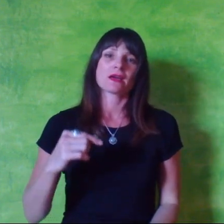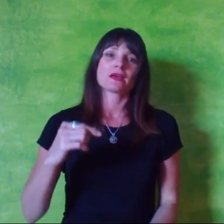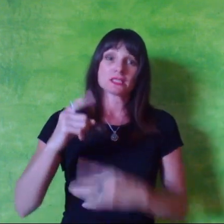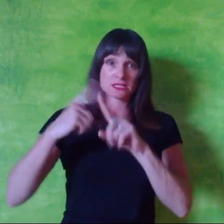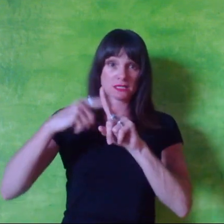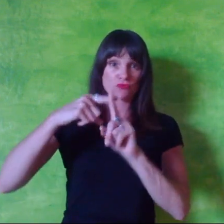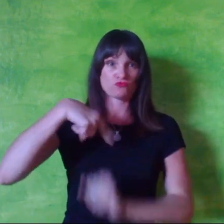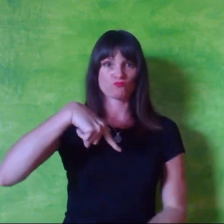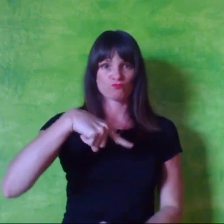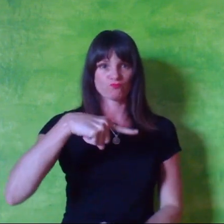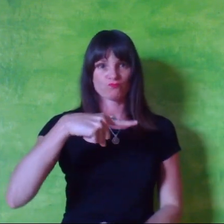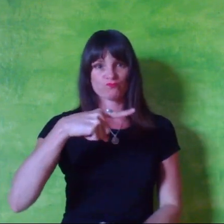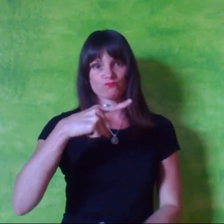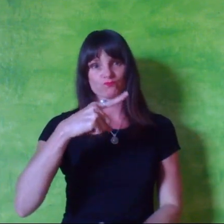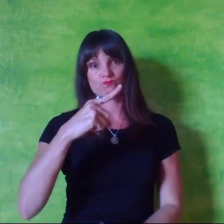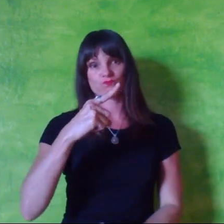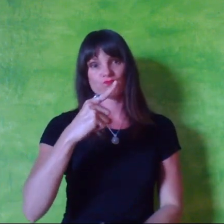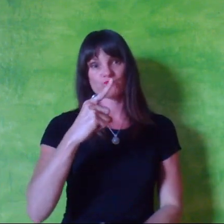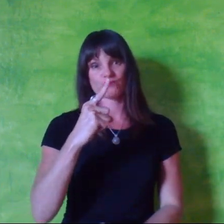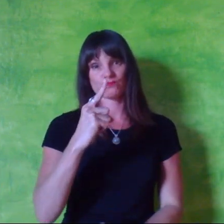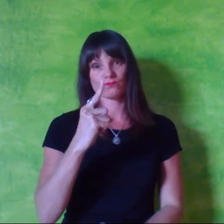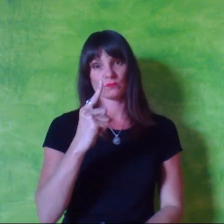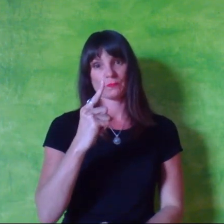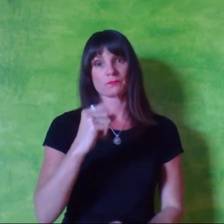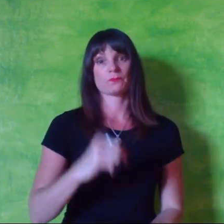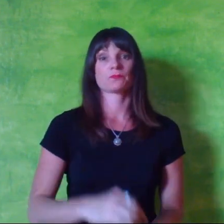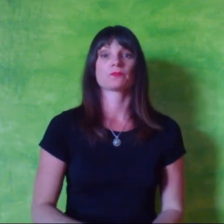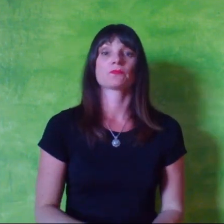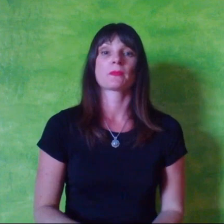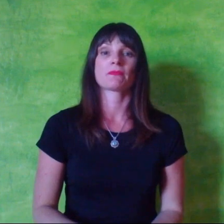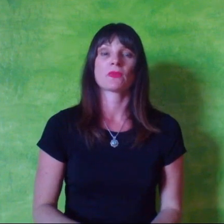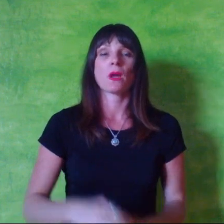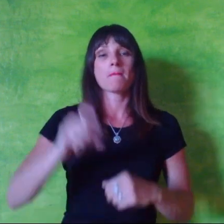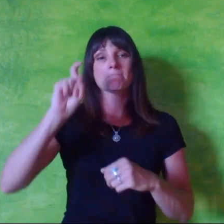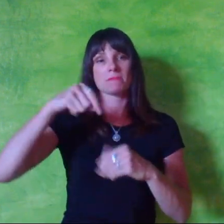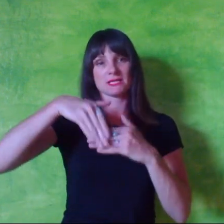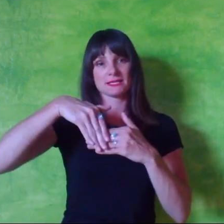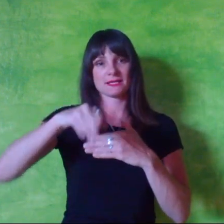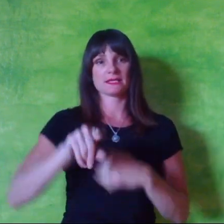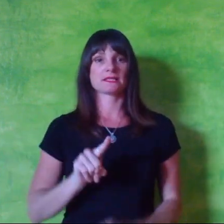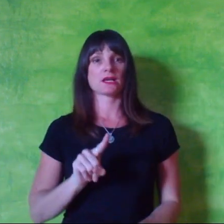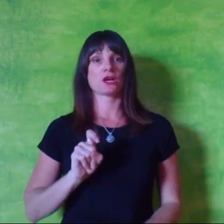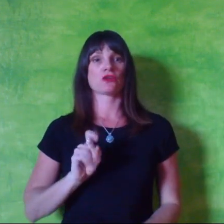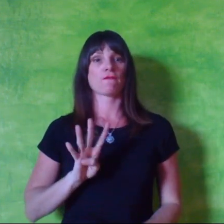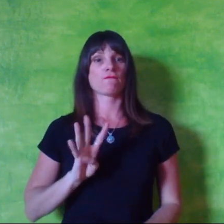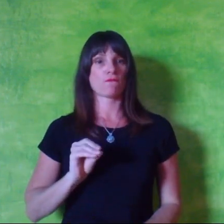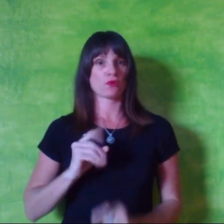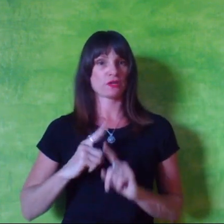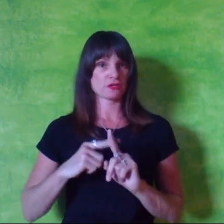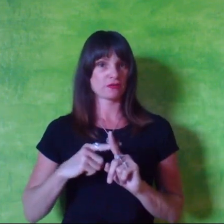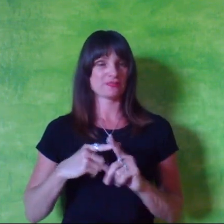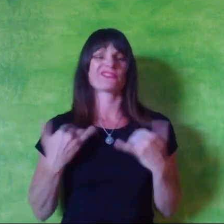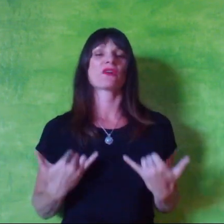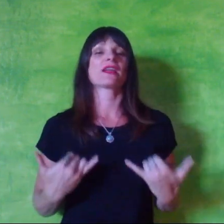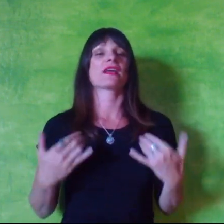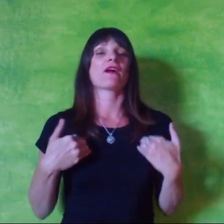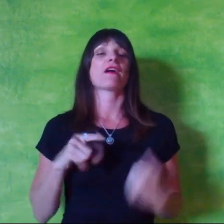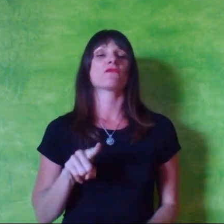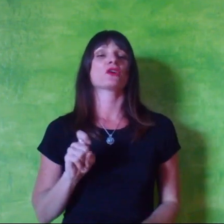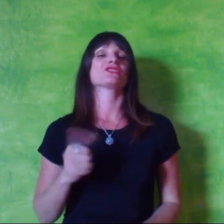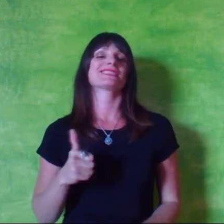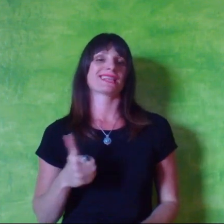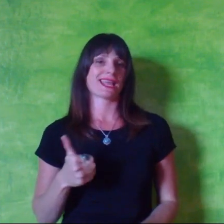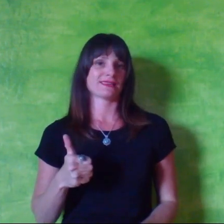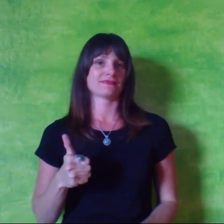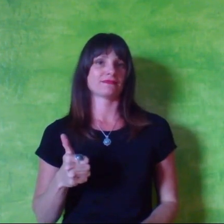the thick part is at 140 degrees, and so right now we're about 110 degrees. I'd say it's probably gonna be about another